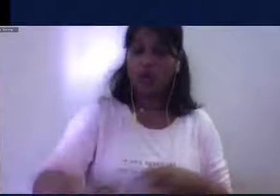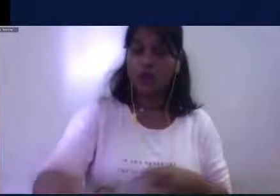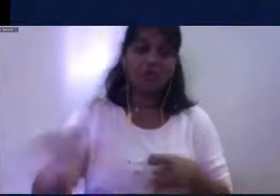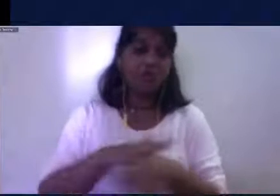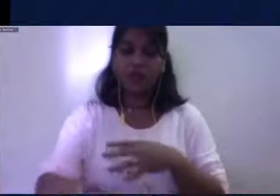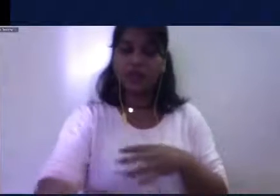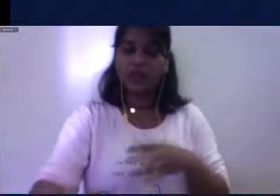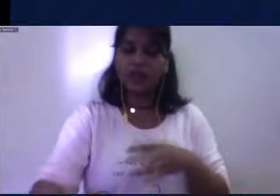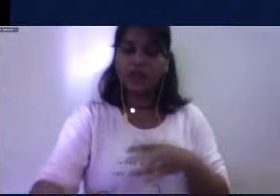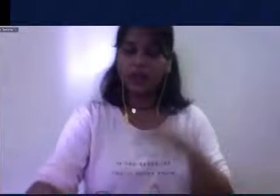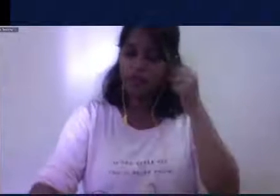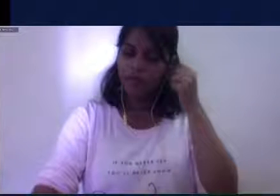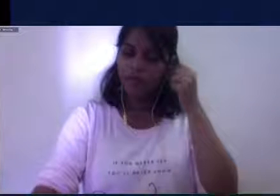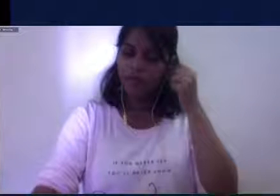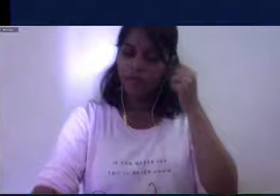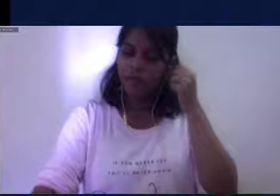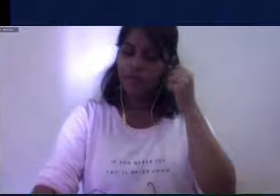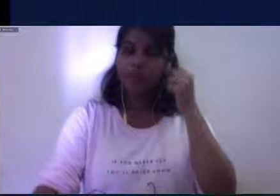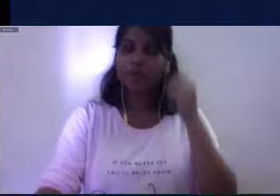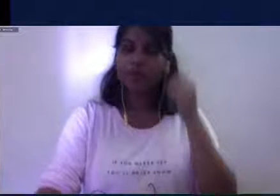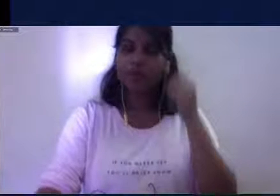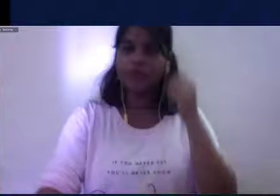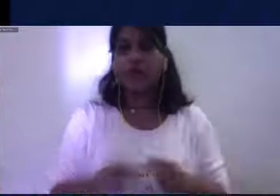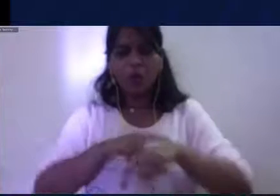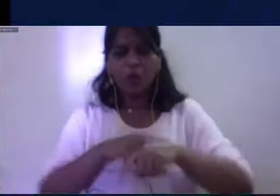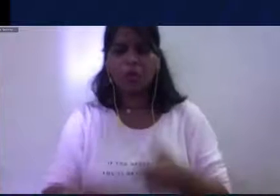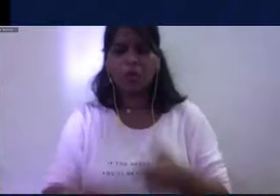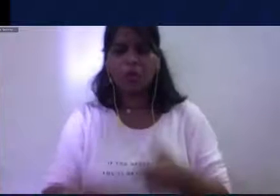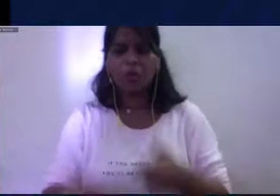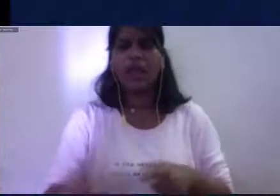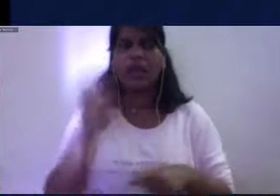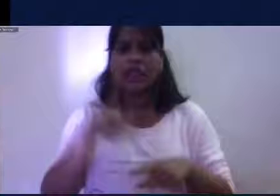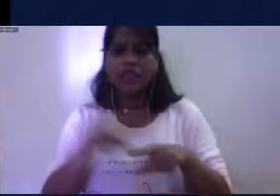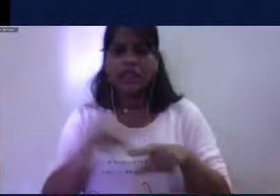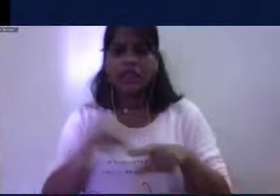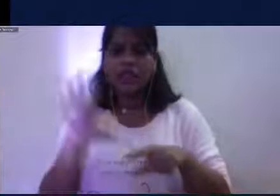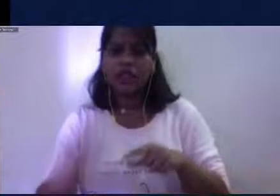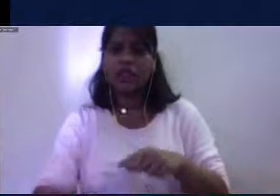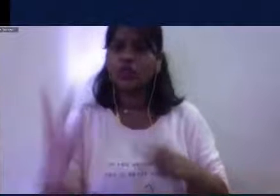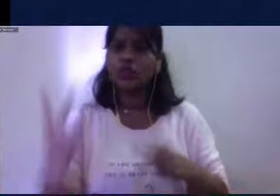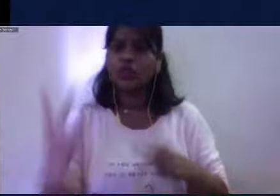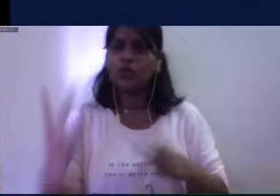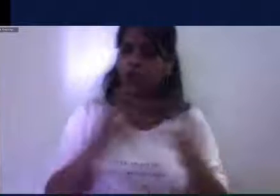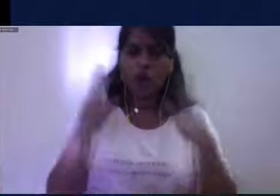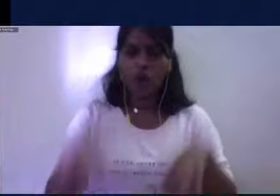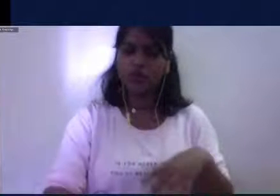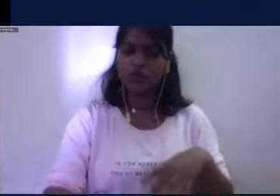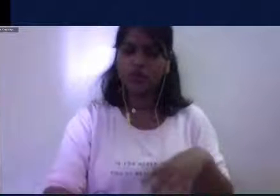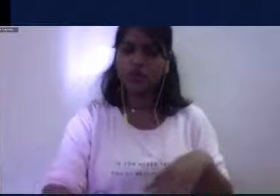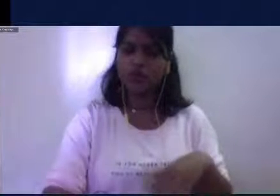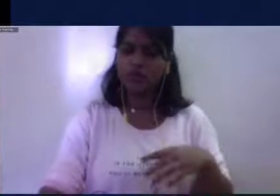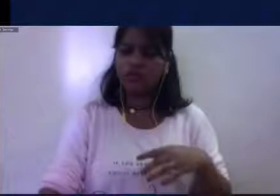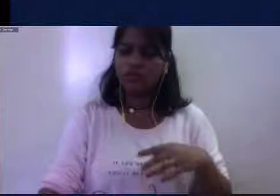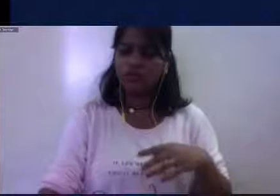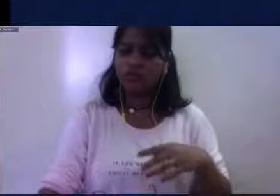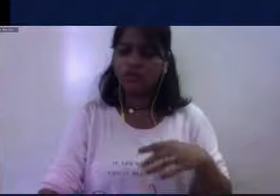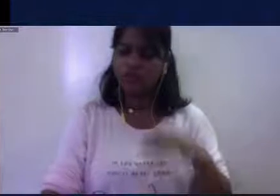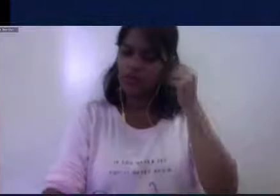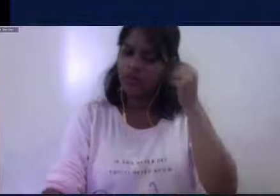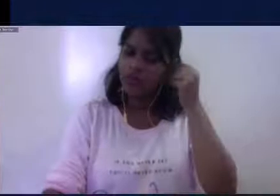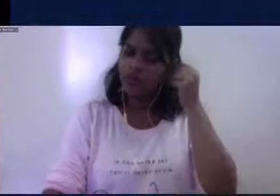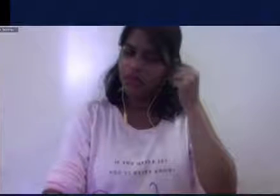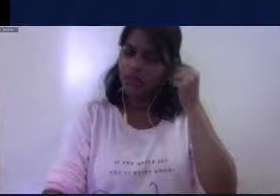And we chose a time between about 9:30 to 12 to visit these 2 households. And we also deliberately chose